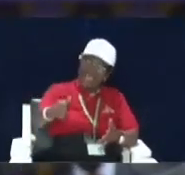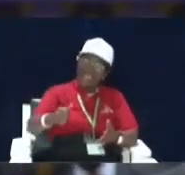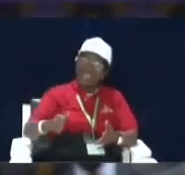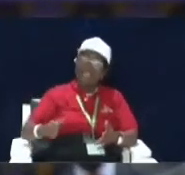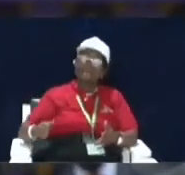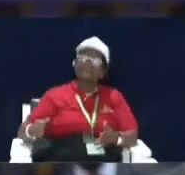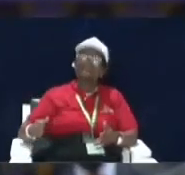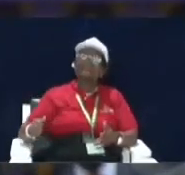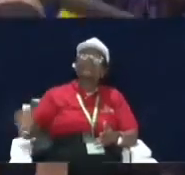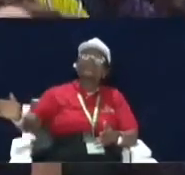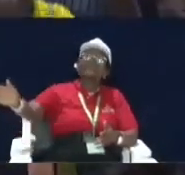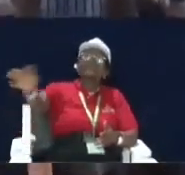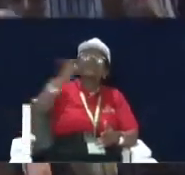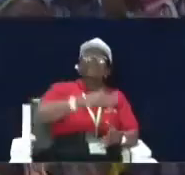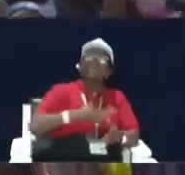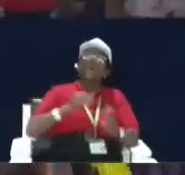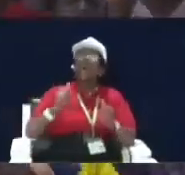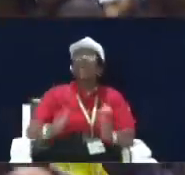Your promotion will be rapid.